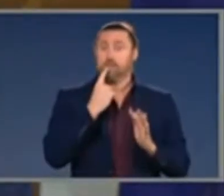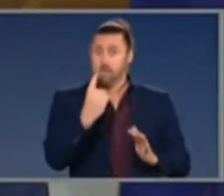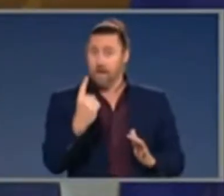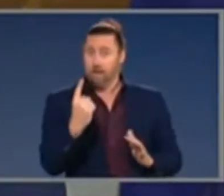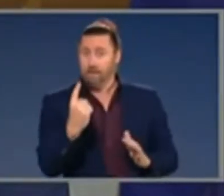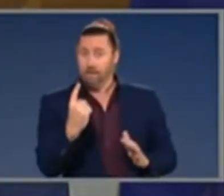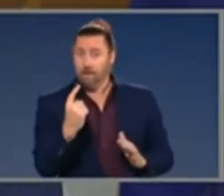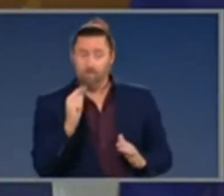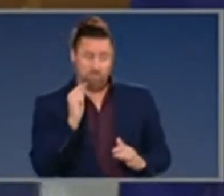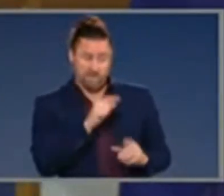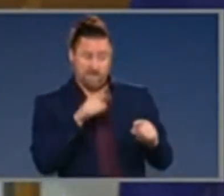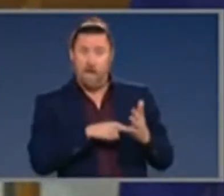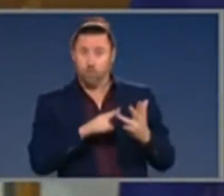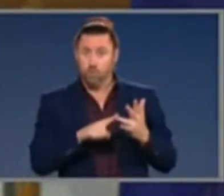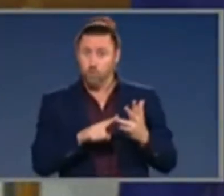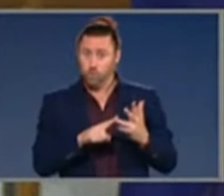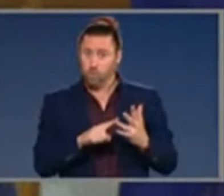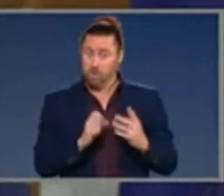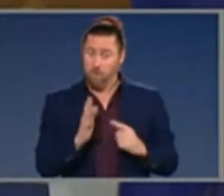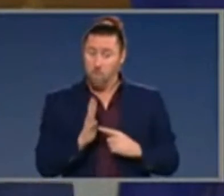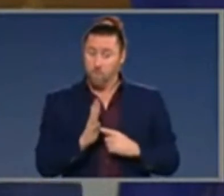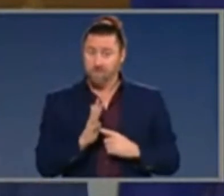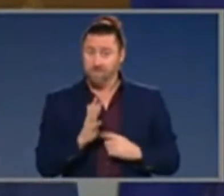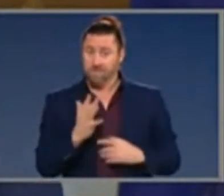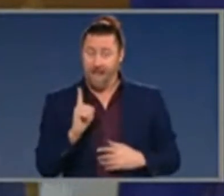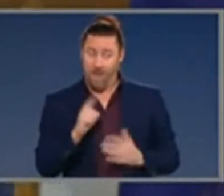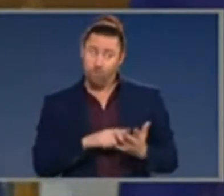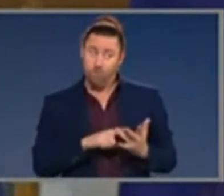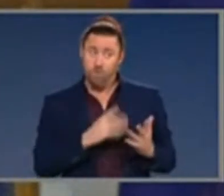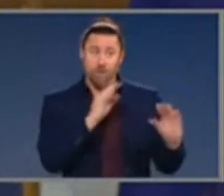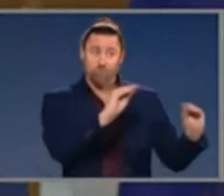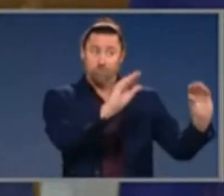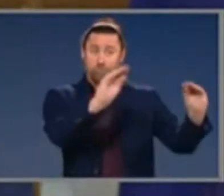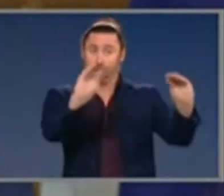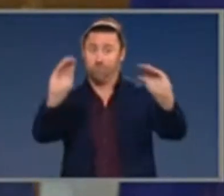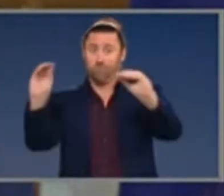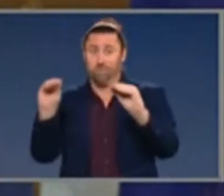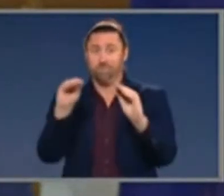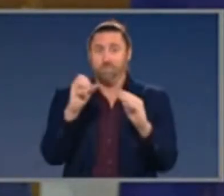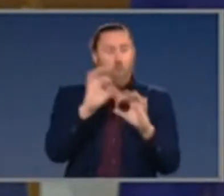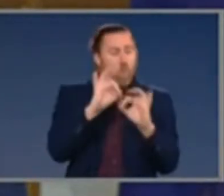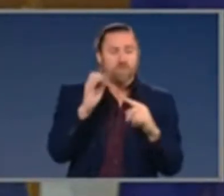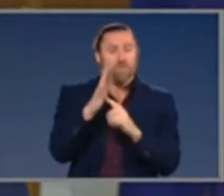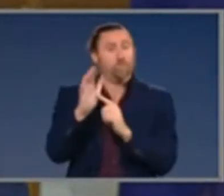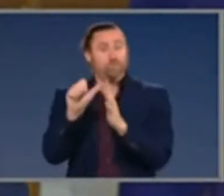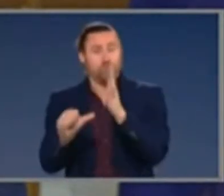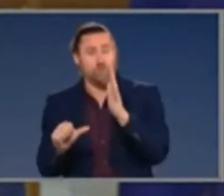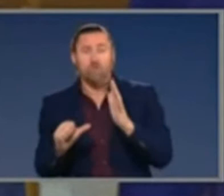become really crucial, that this has stopped now, and I did make a very formal request, but we have been discussing